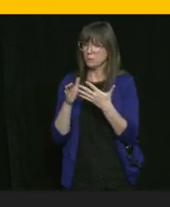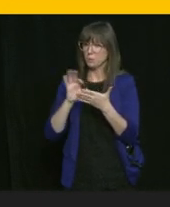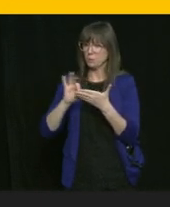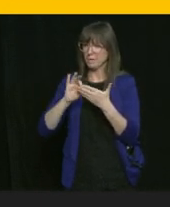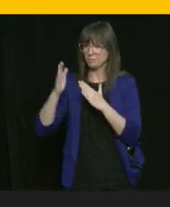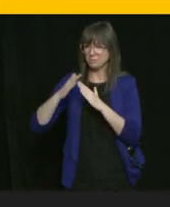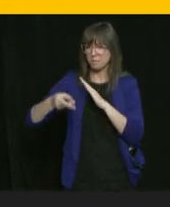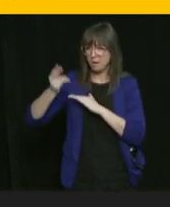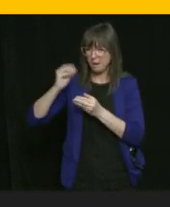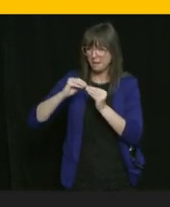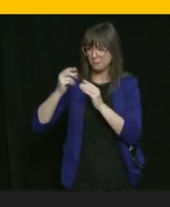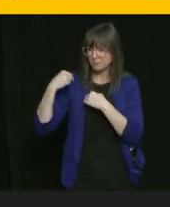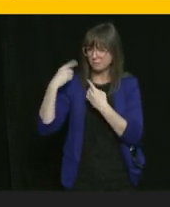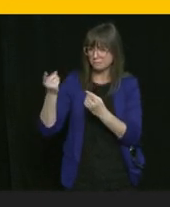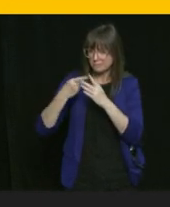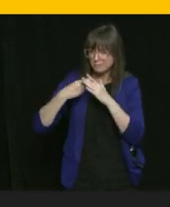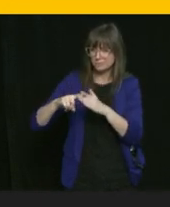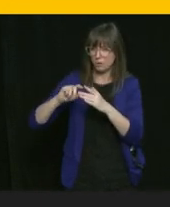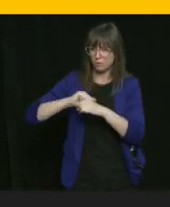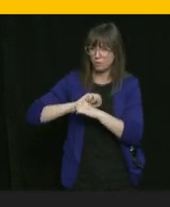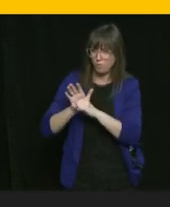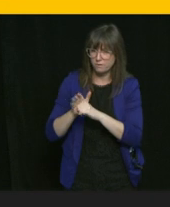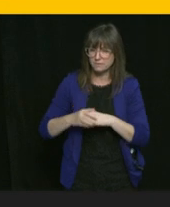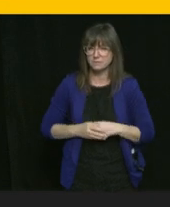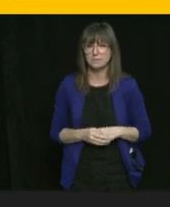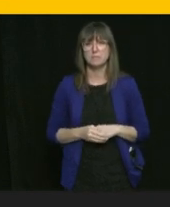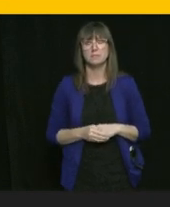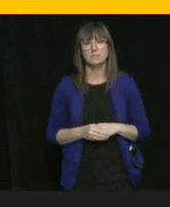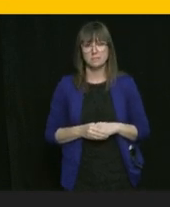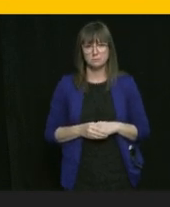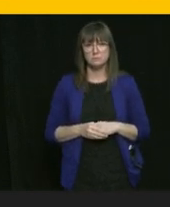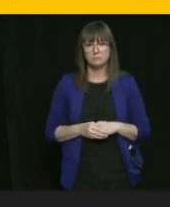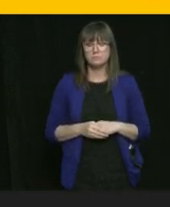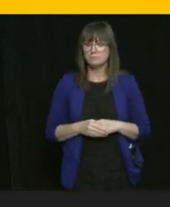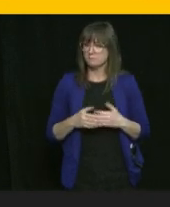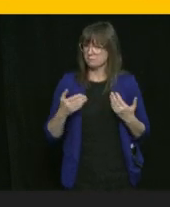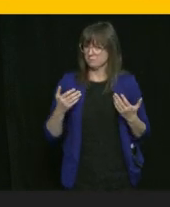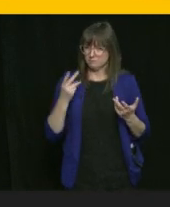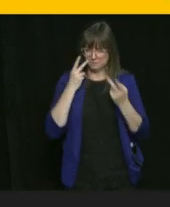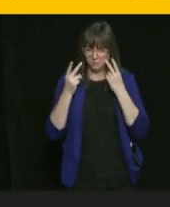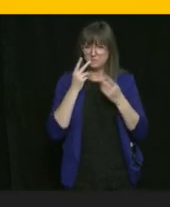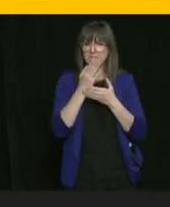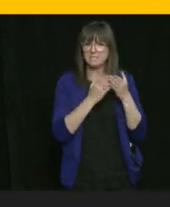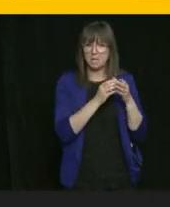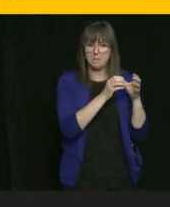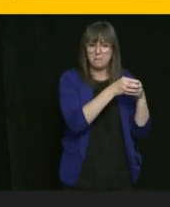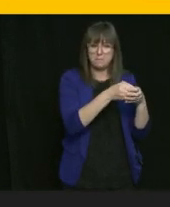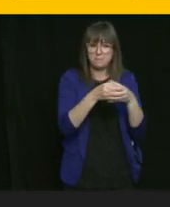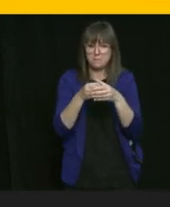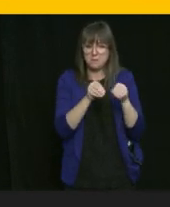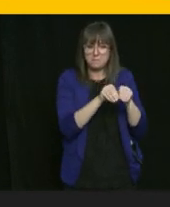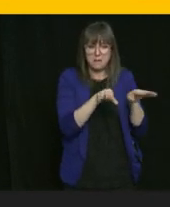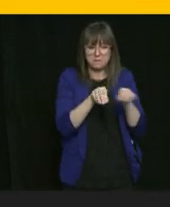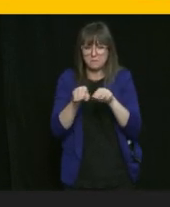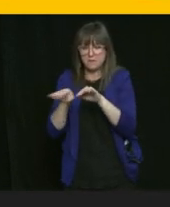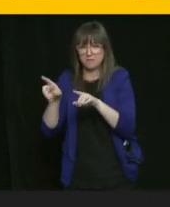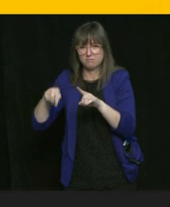Daily case counts since the beginning of the pandemic. We have seen some clusters of cases within the Atlantic